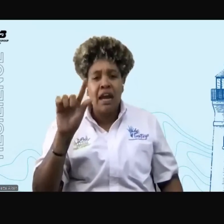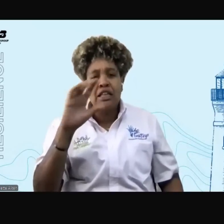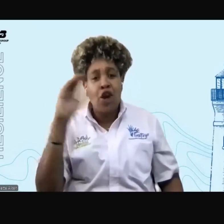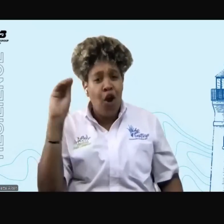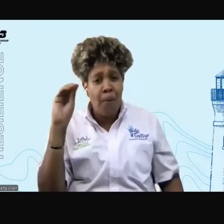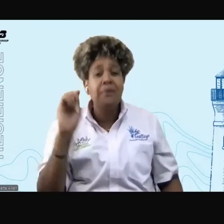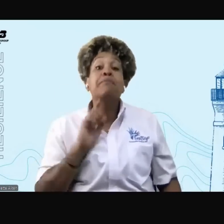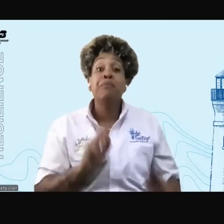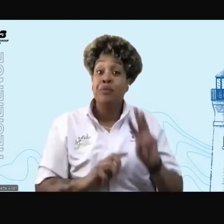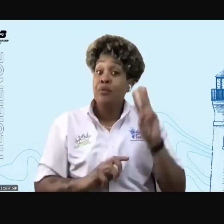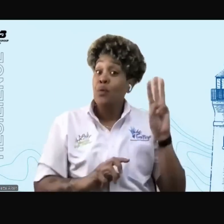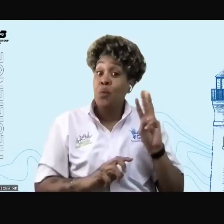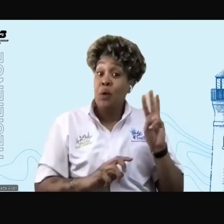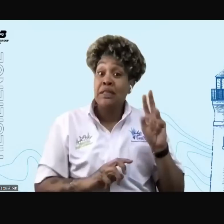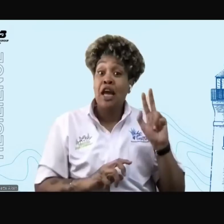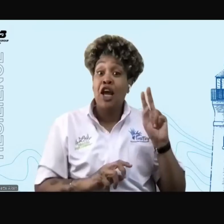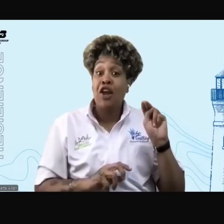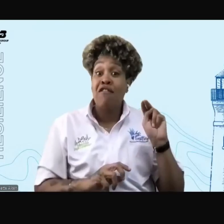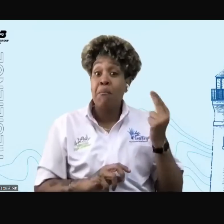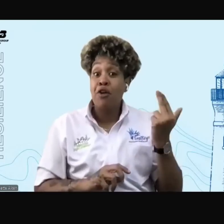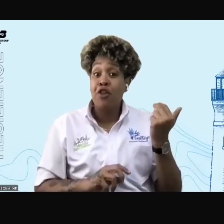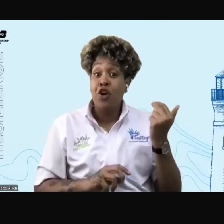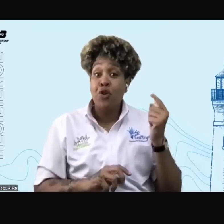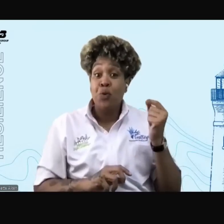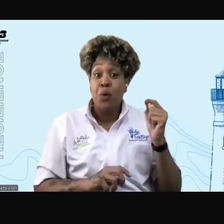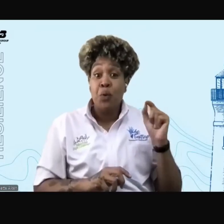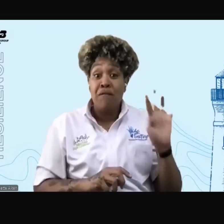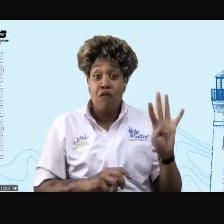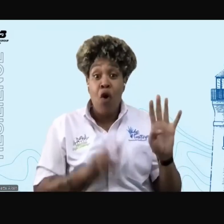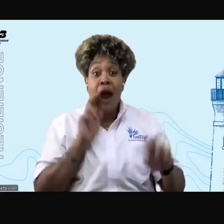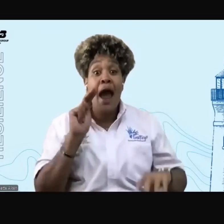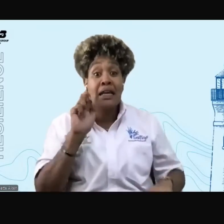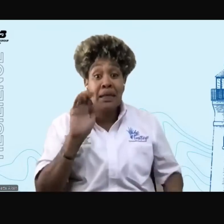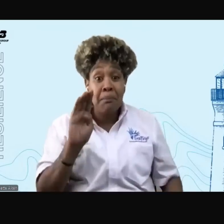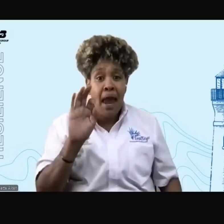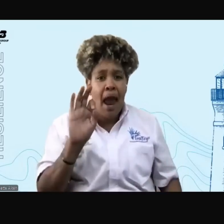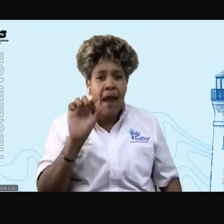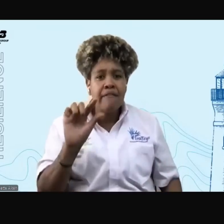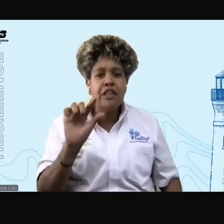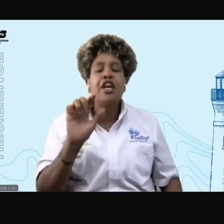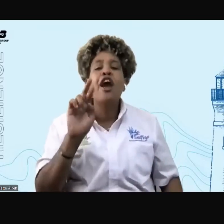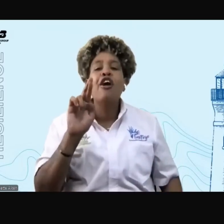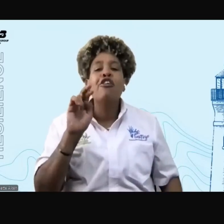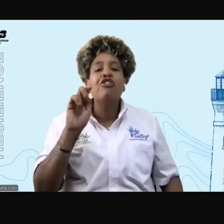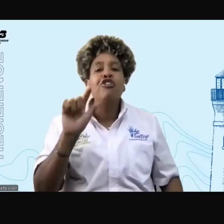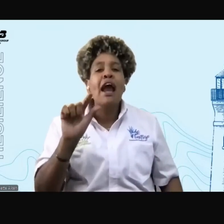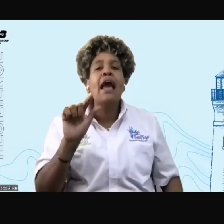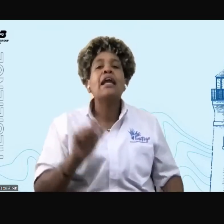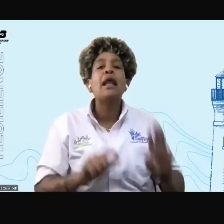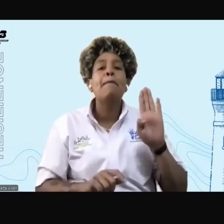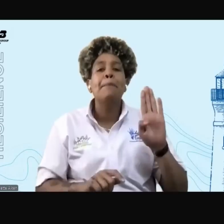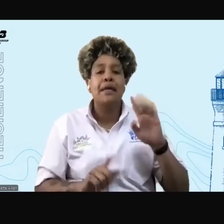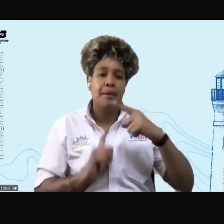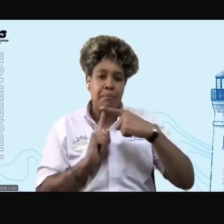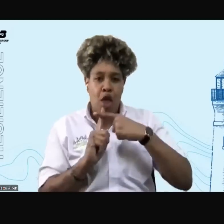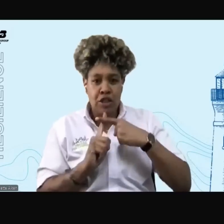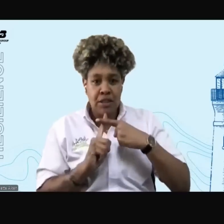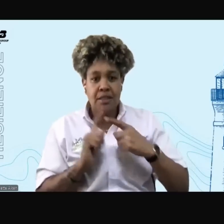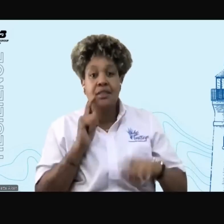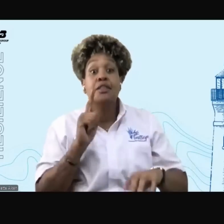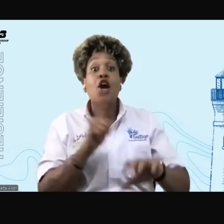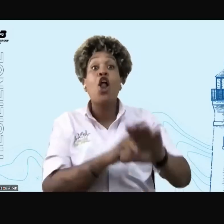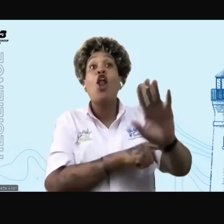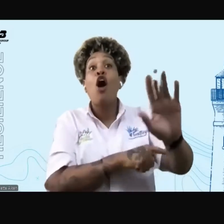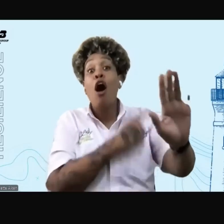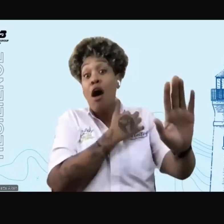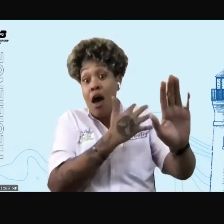the 13th, 2024, NCBFG rating B+, long-term foreign